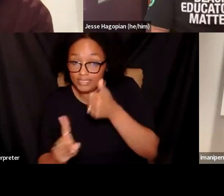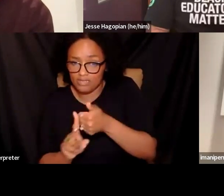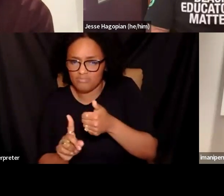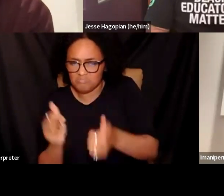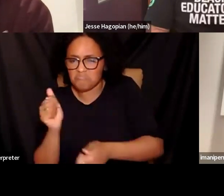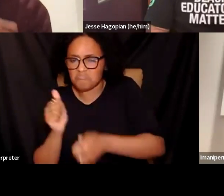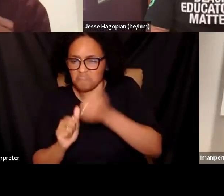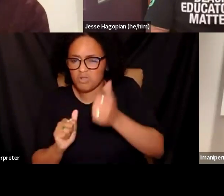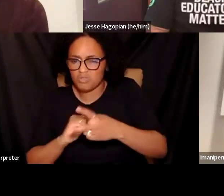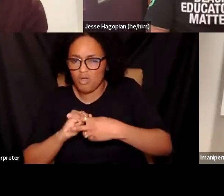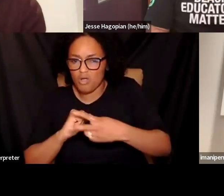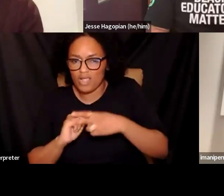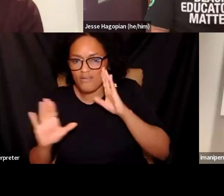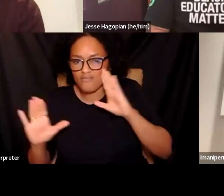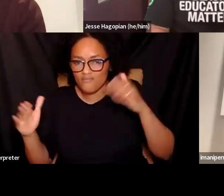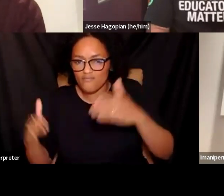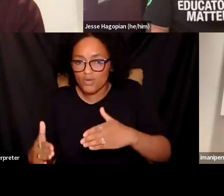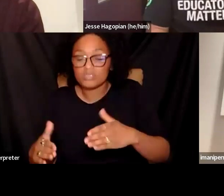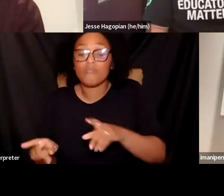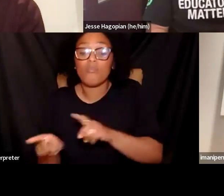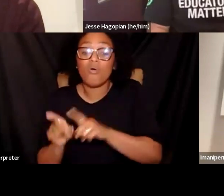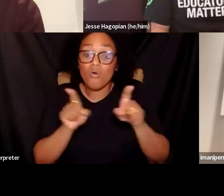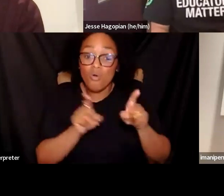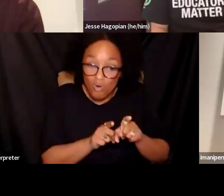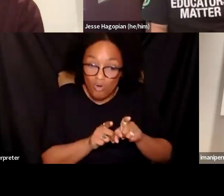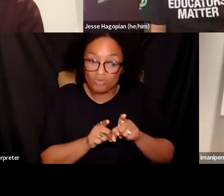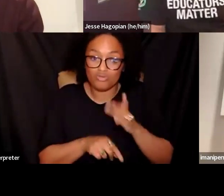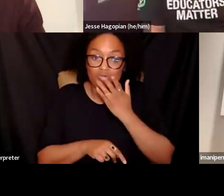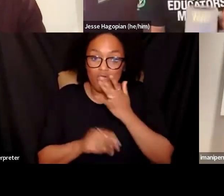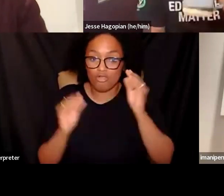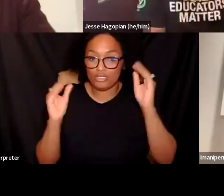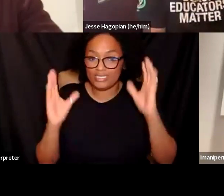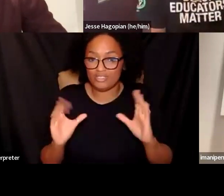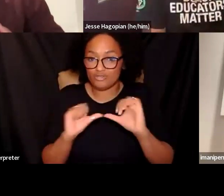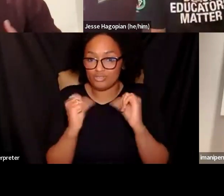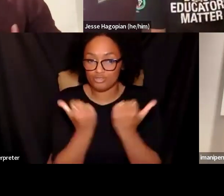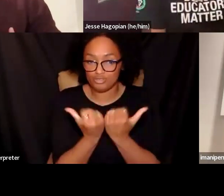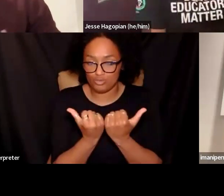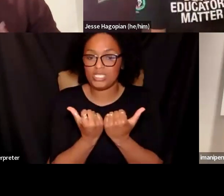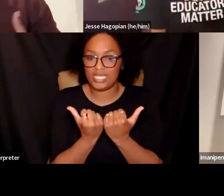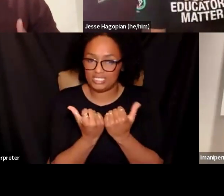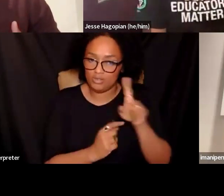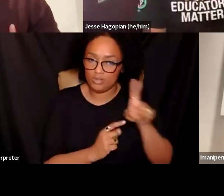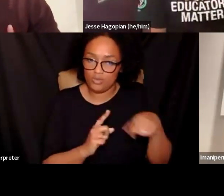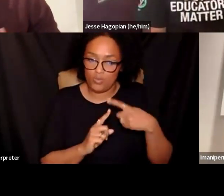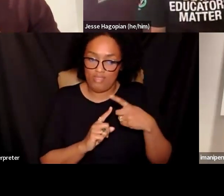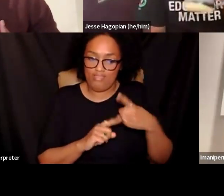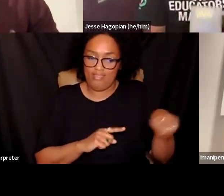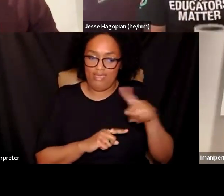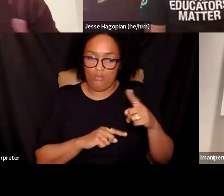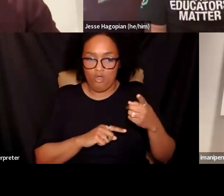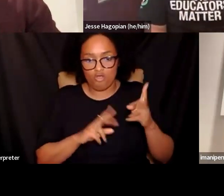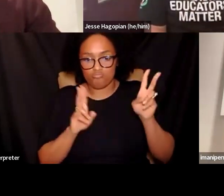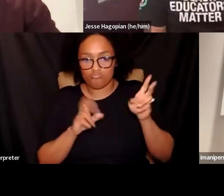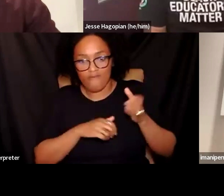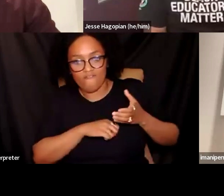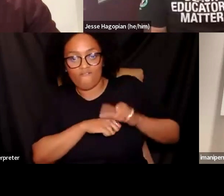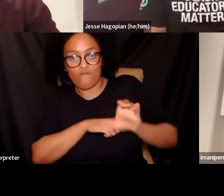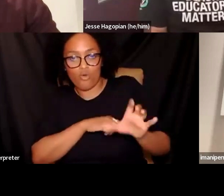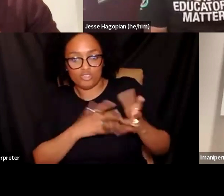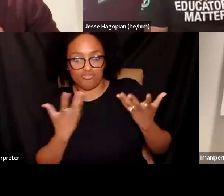But Imani mentioned earlier that all of these different colored teacher associations, when they were essentially being forced to